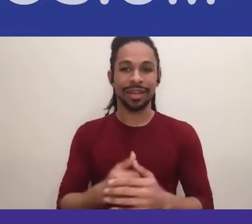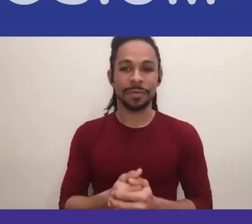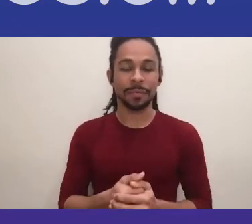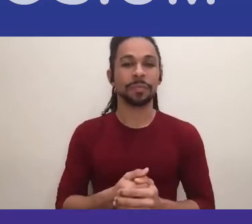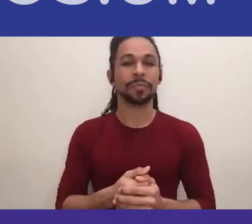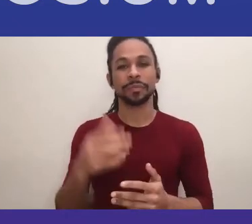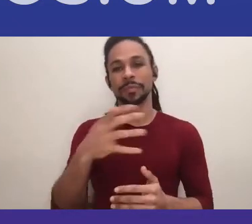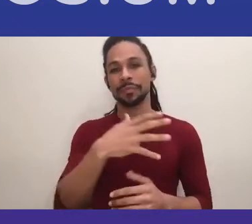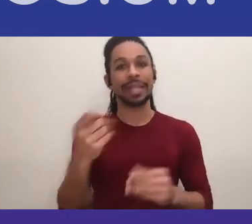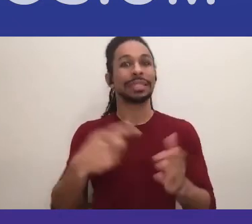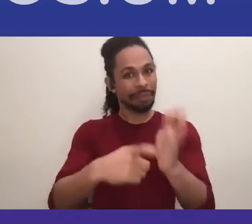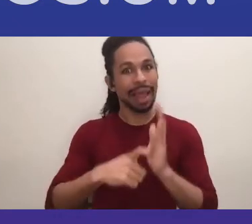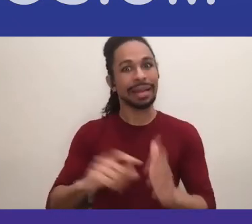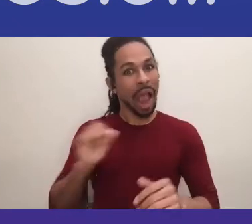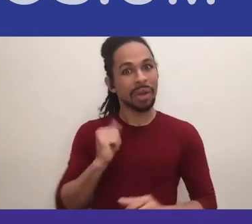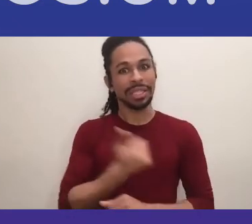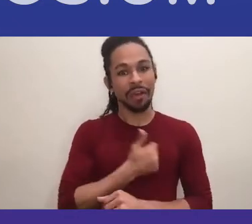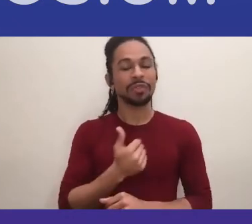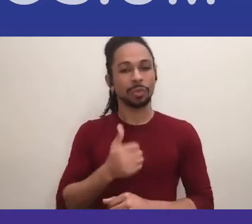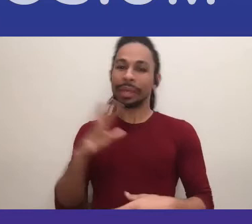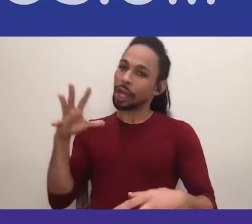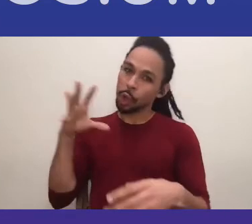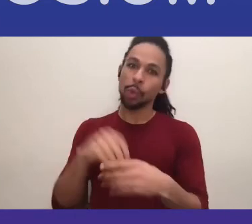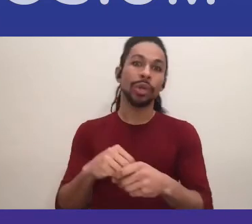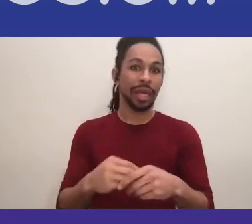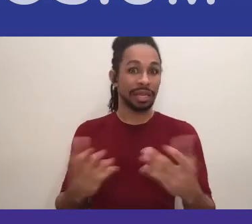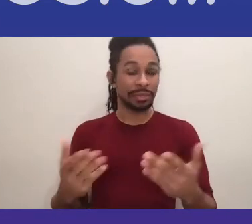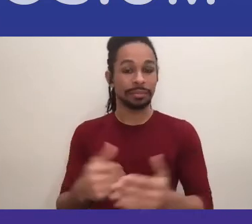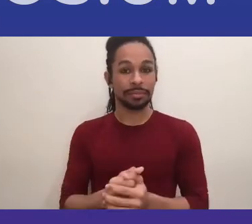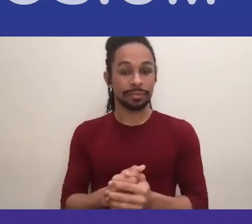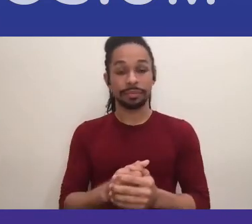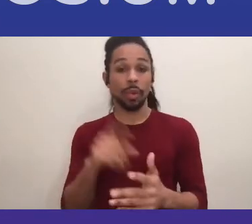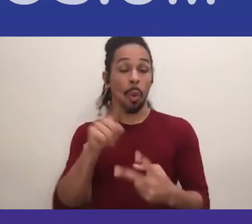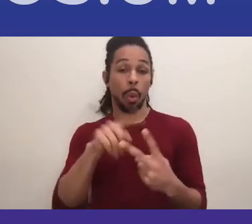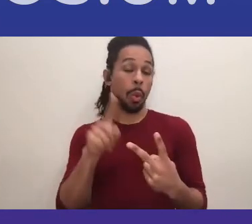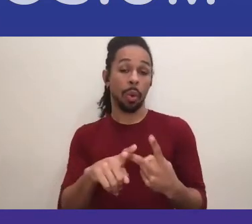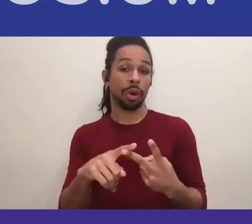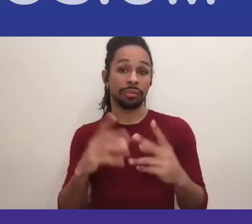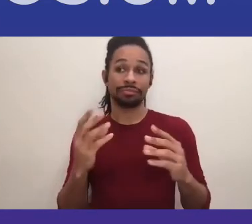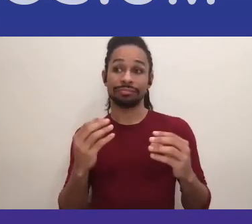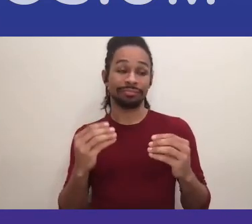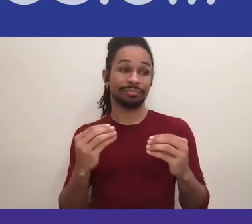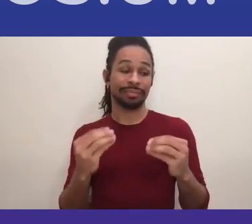demanding ourselves to be included or given